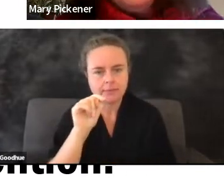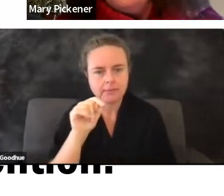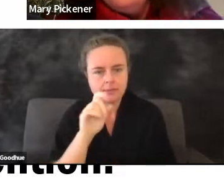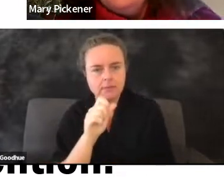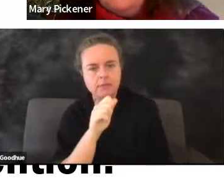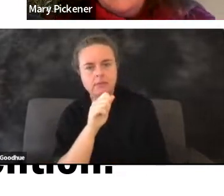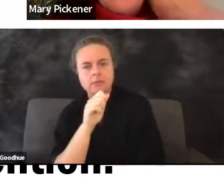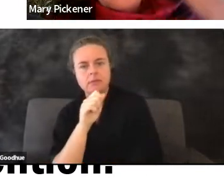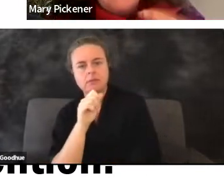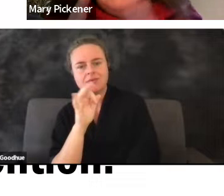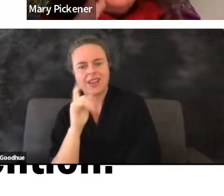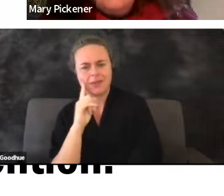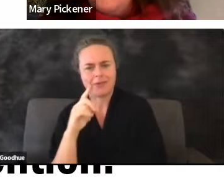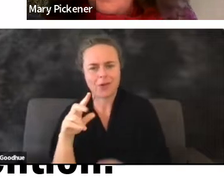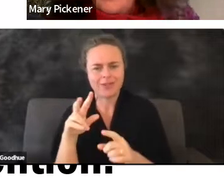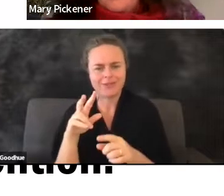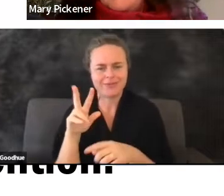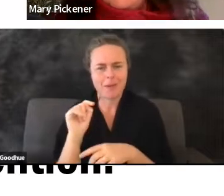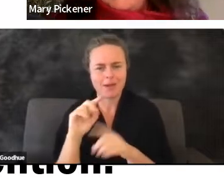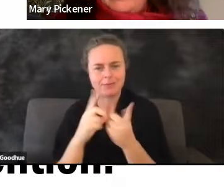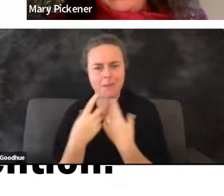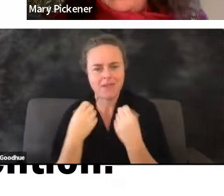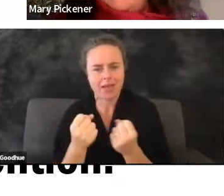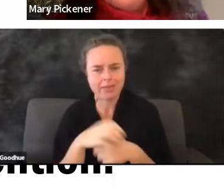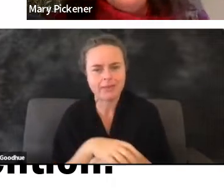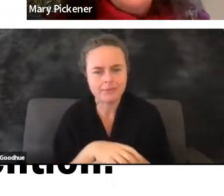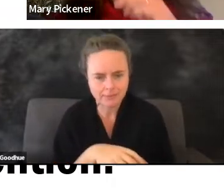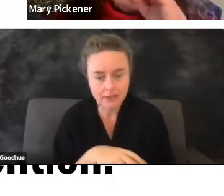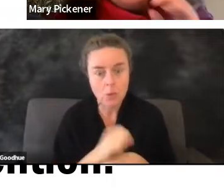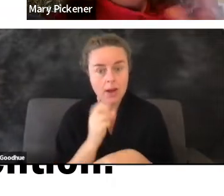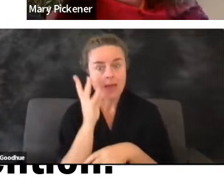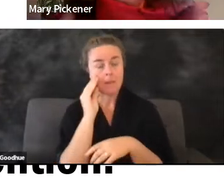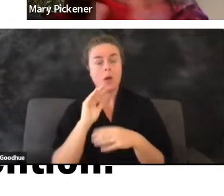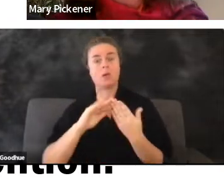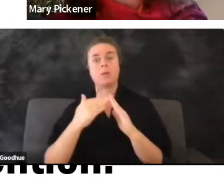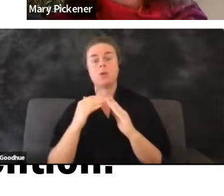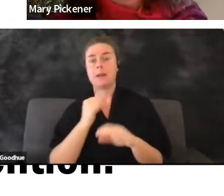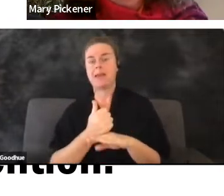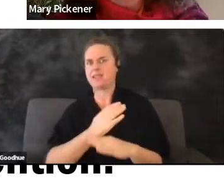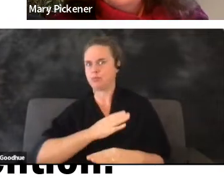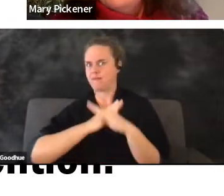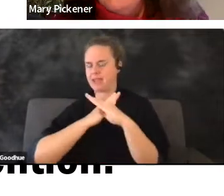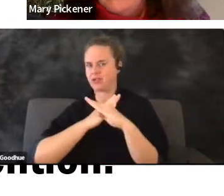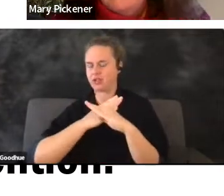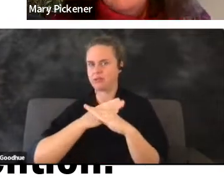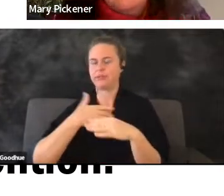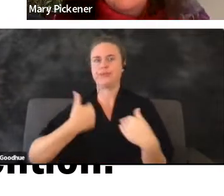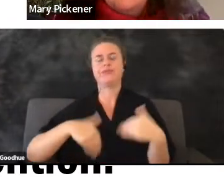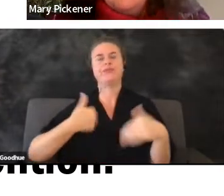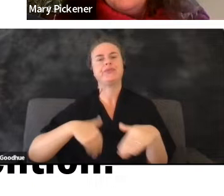make a motorcycle sound. Okay. So when I think about community-based prevention, we've had some really